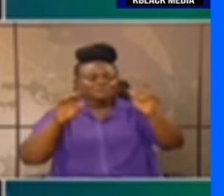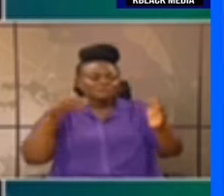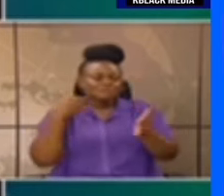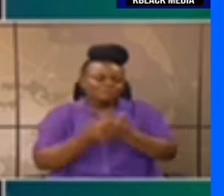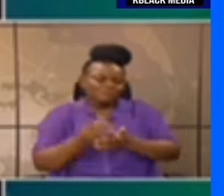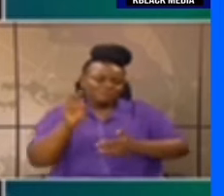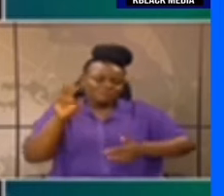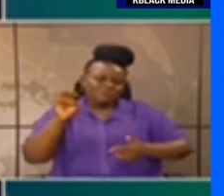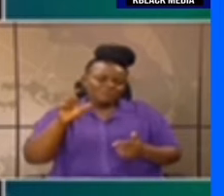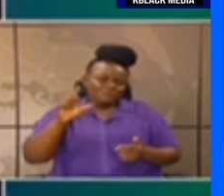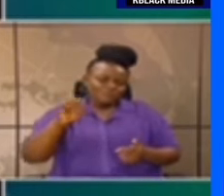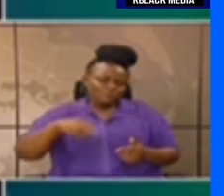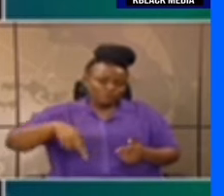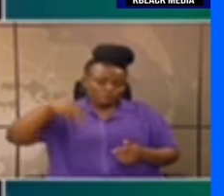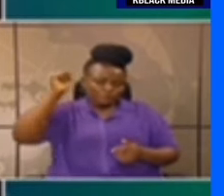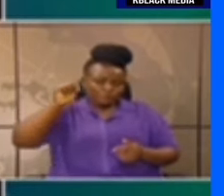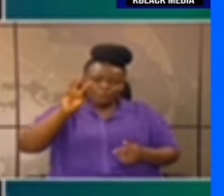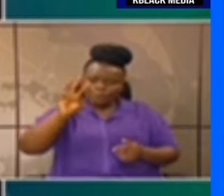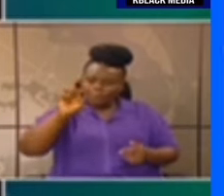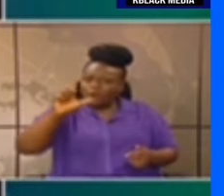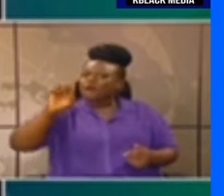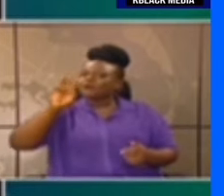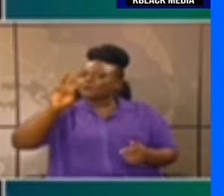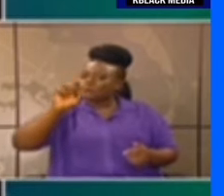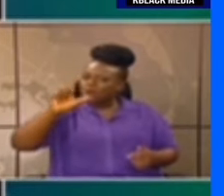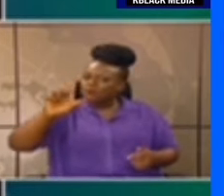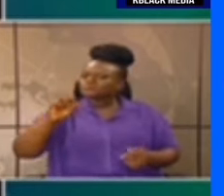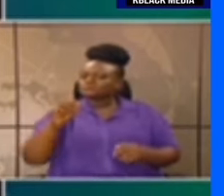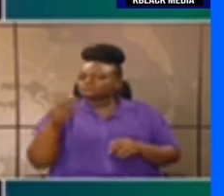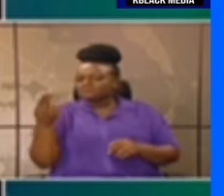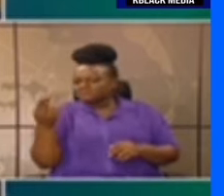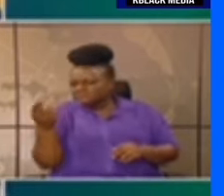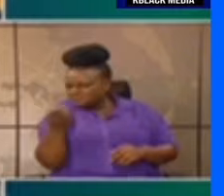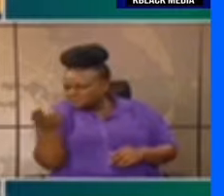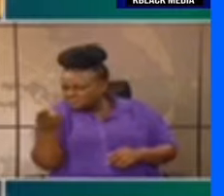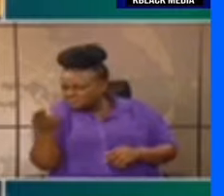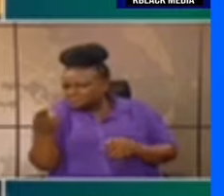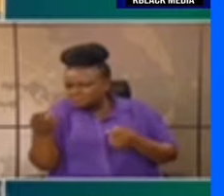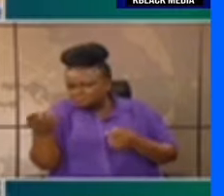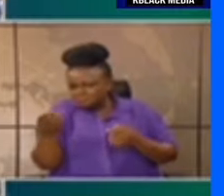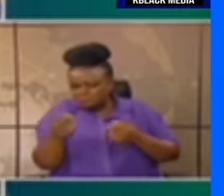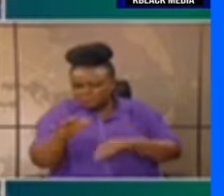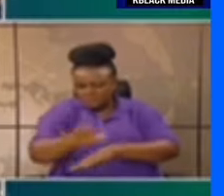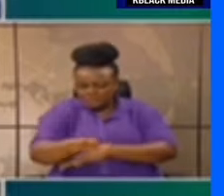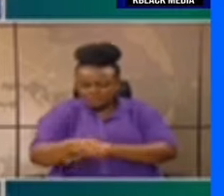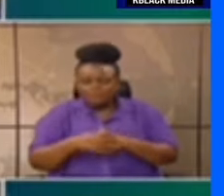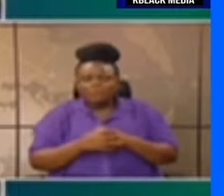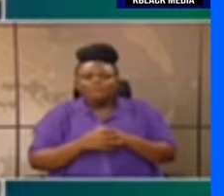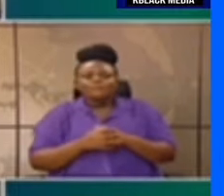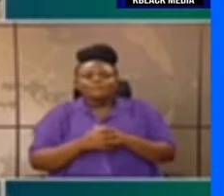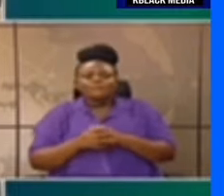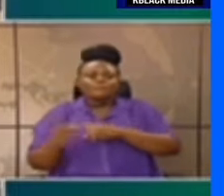and Breno. In fact, the real one and you won't say classic beer cost a war. Eagle effort